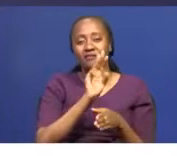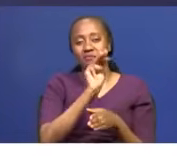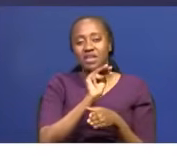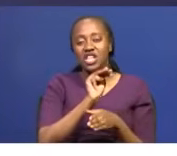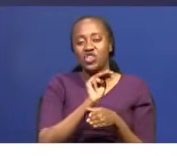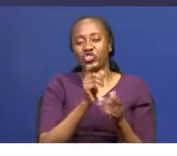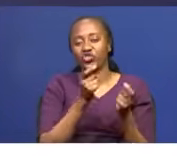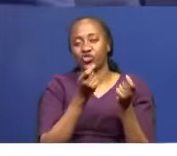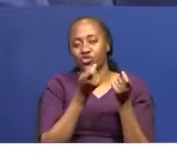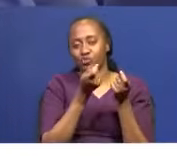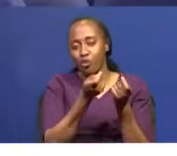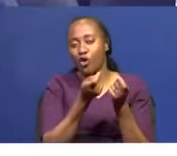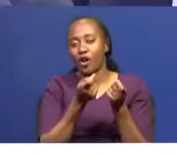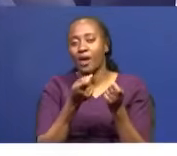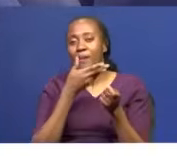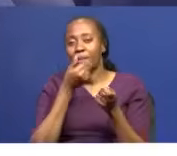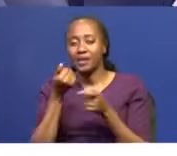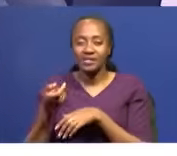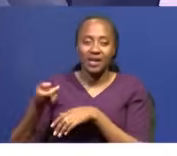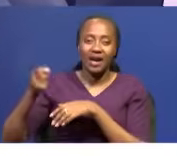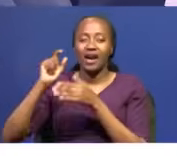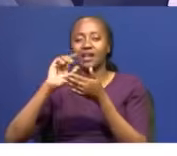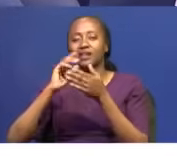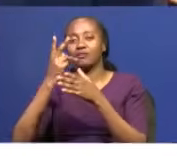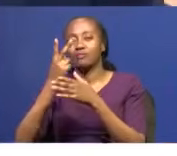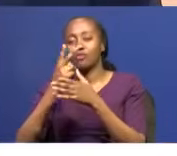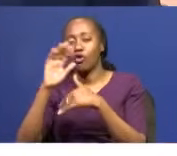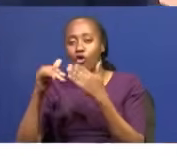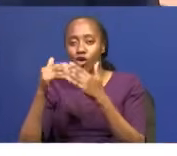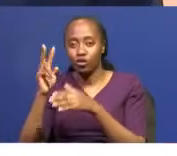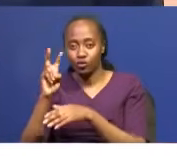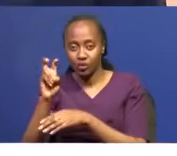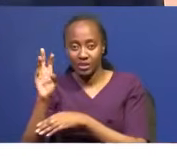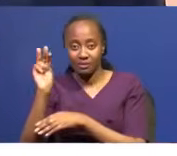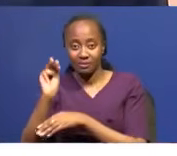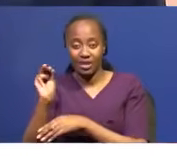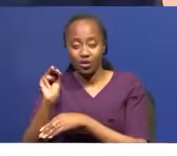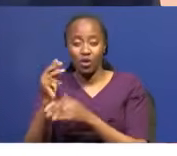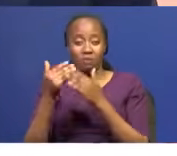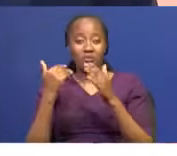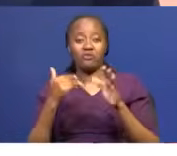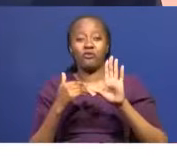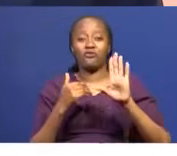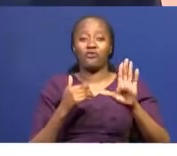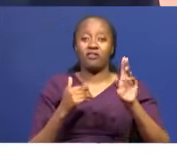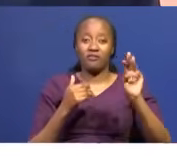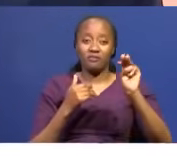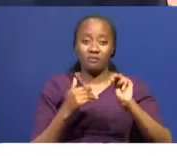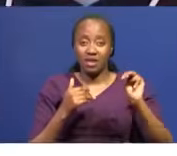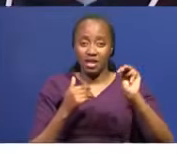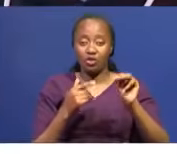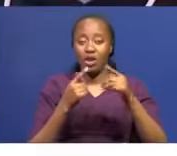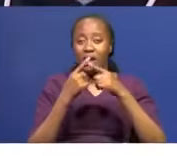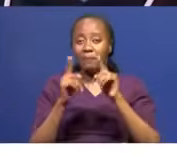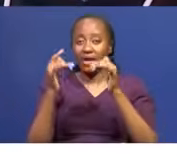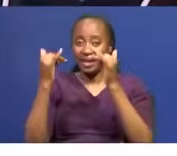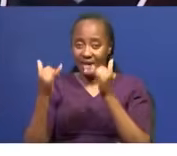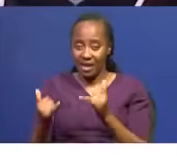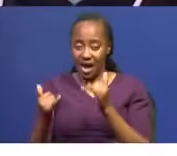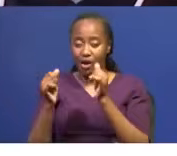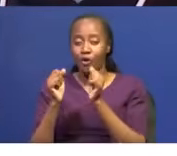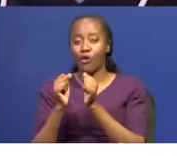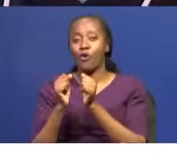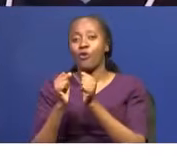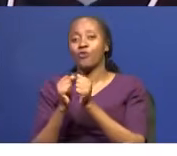the 2025-2026 FKF Premier League. Previously set at 5 million shillings, the top prize has now been increased